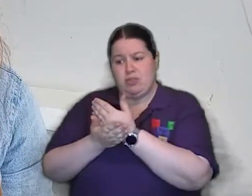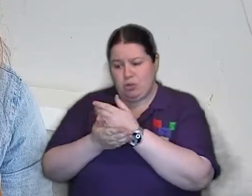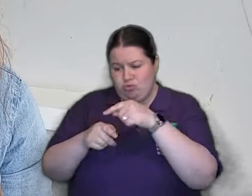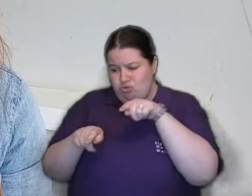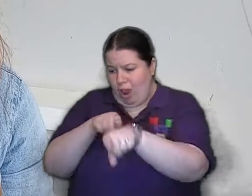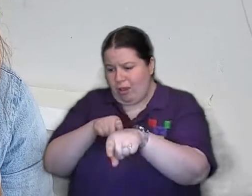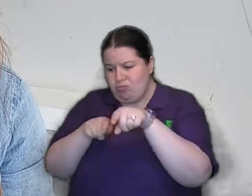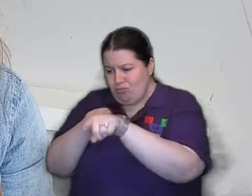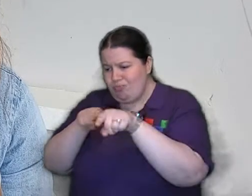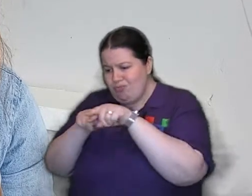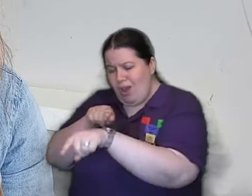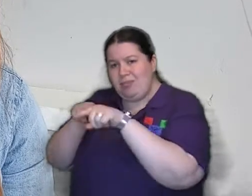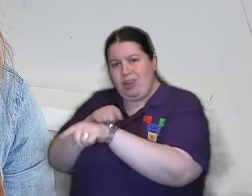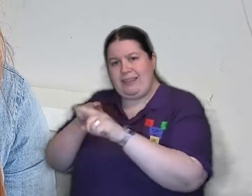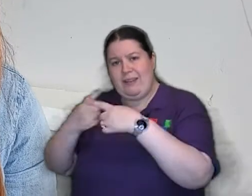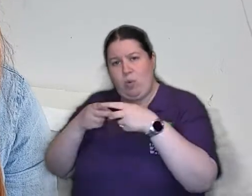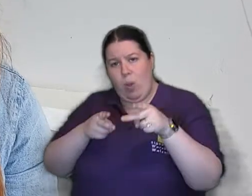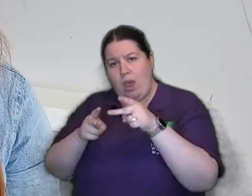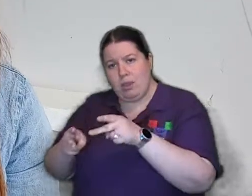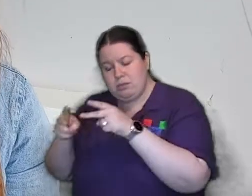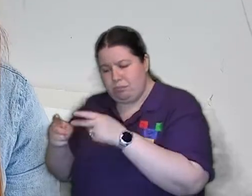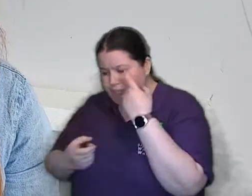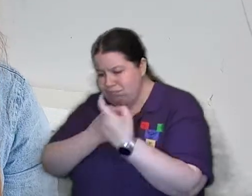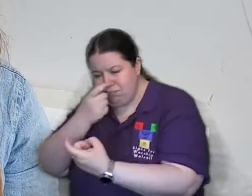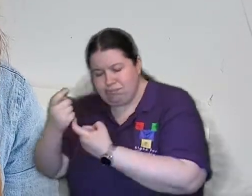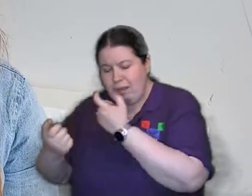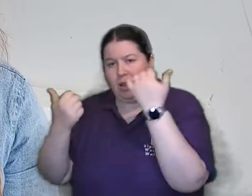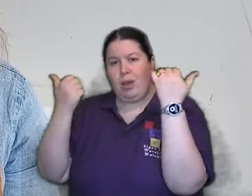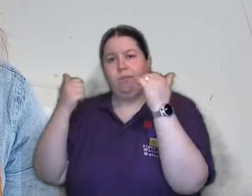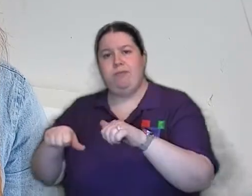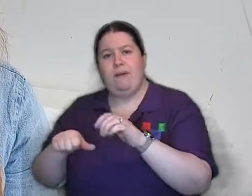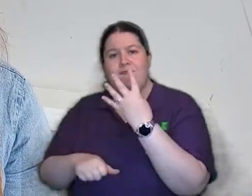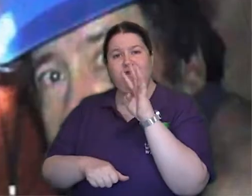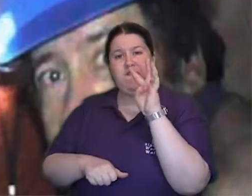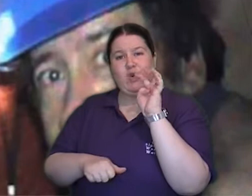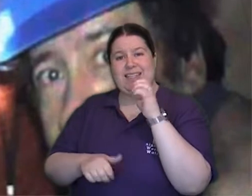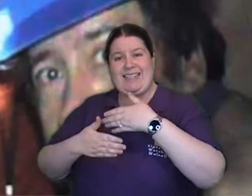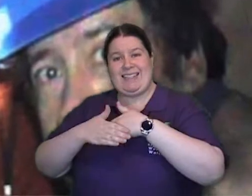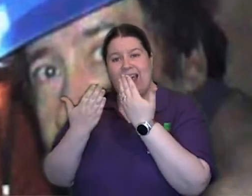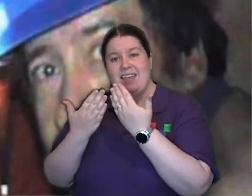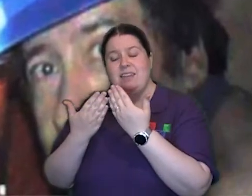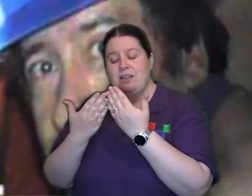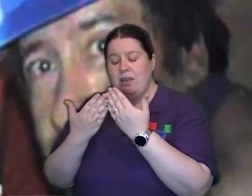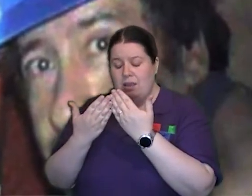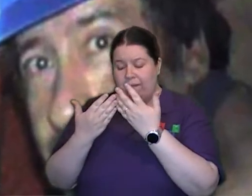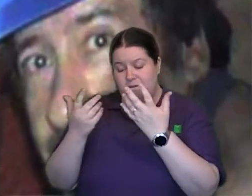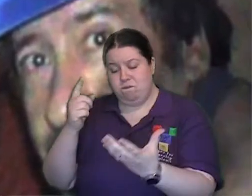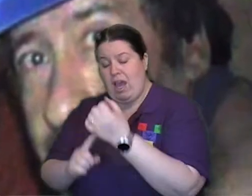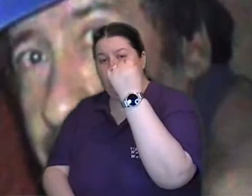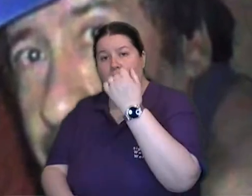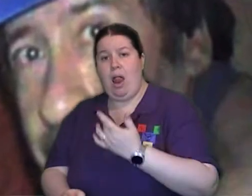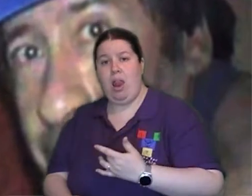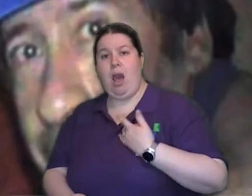exploratory boreholes to find the men. After 14 days of searching, the men were discovered alive.